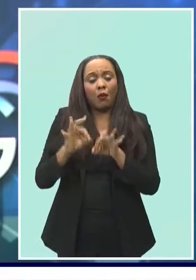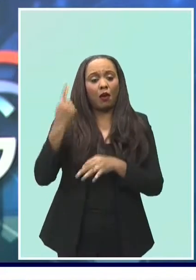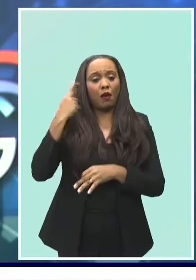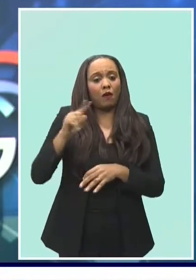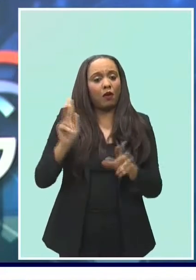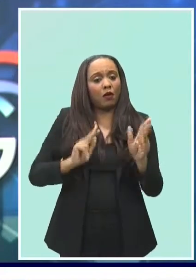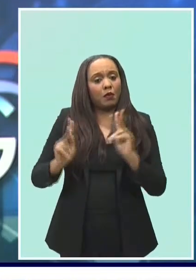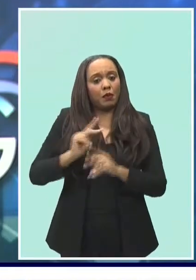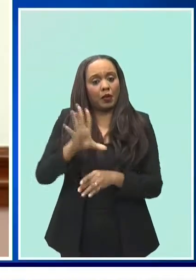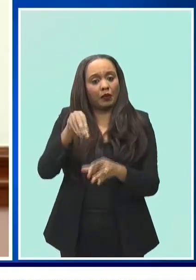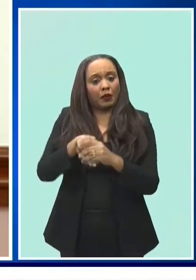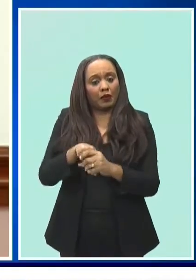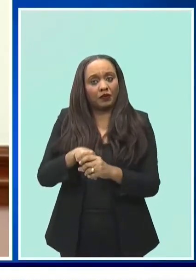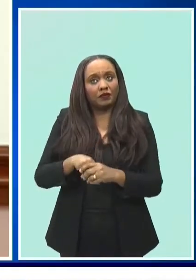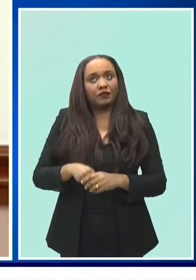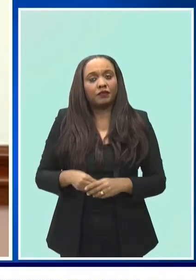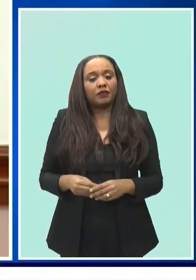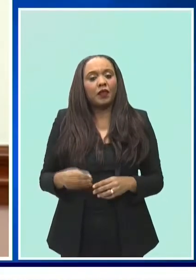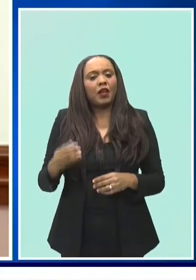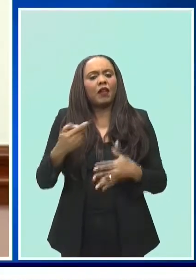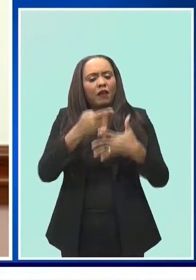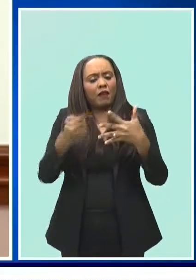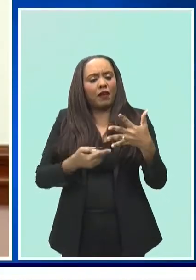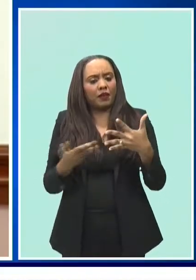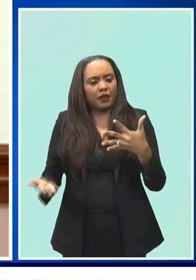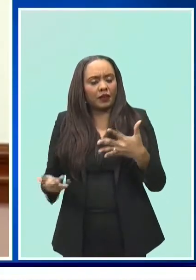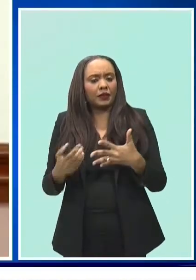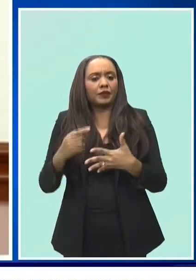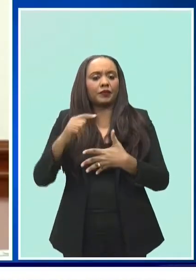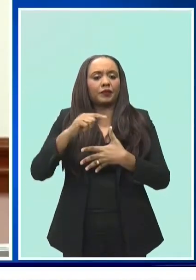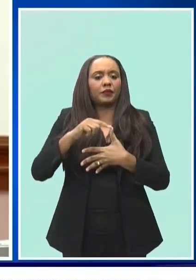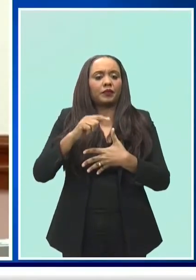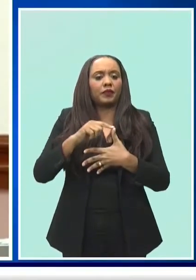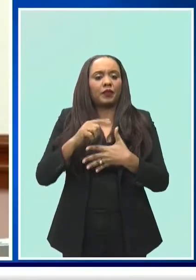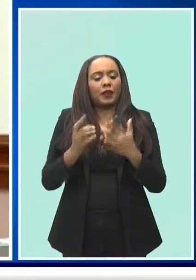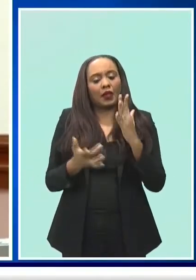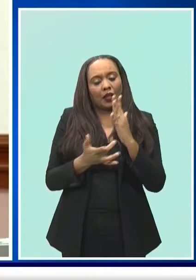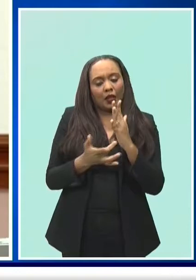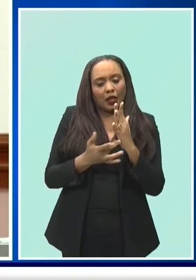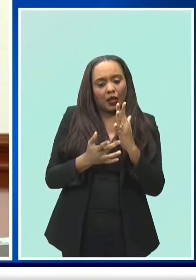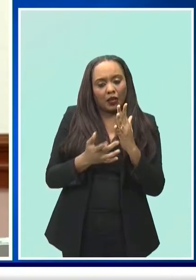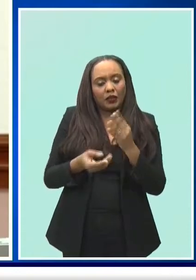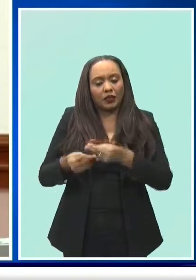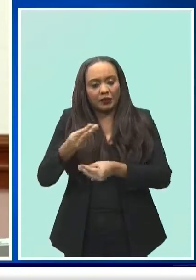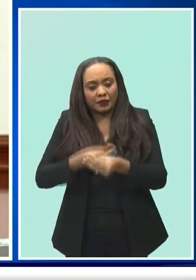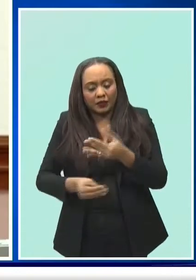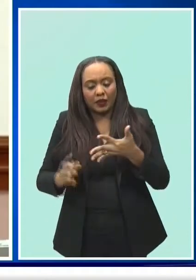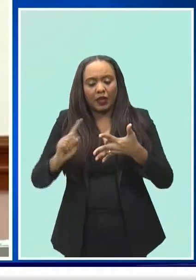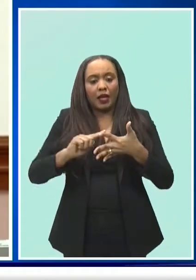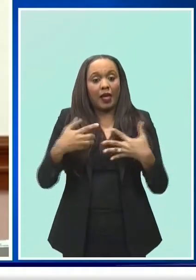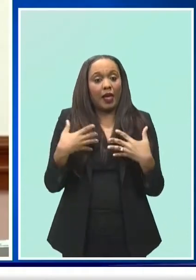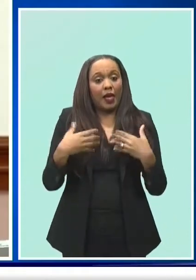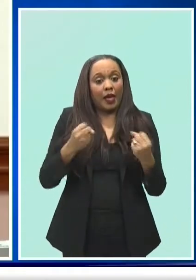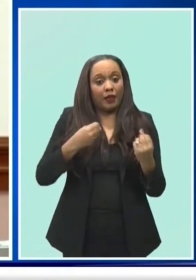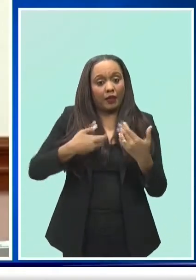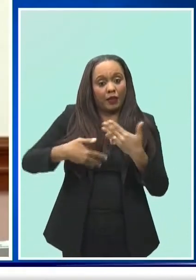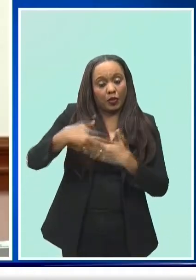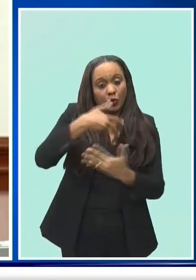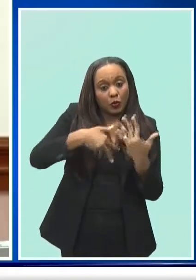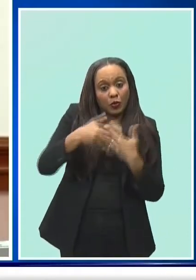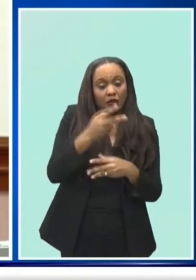participants. Those 5 areas are digital transformation, health and social